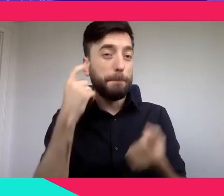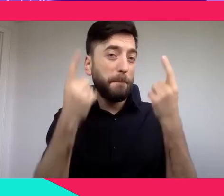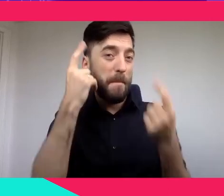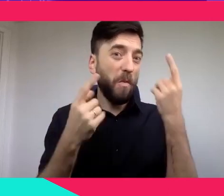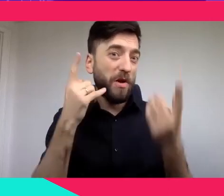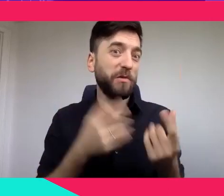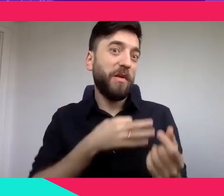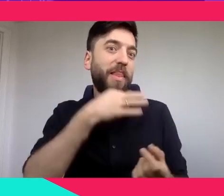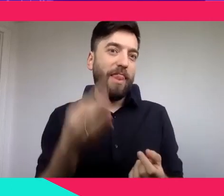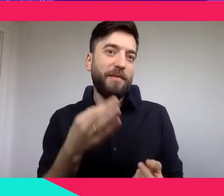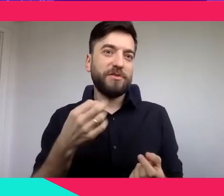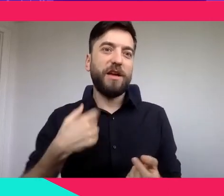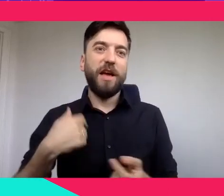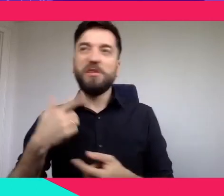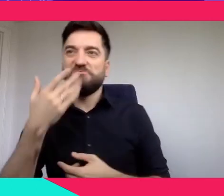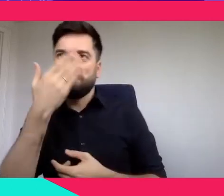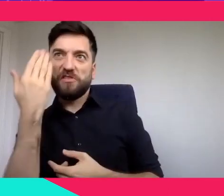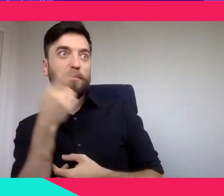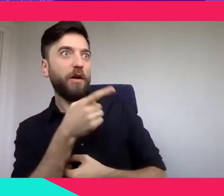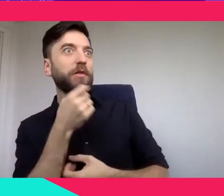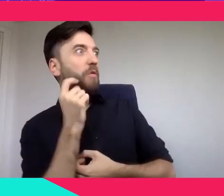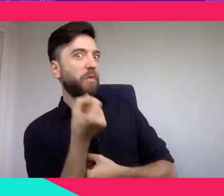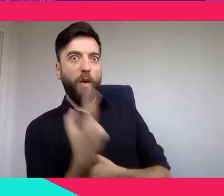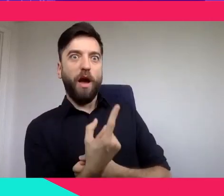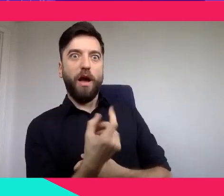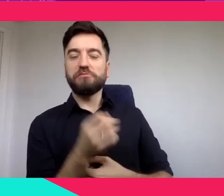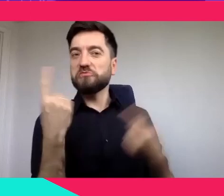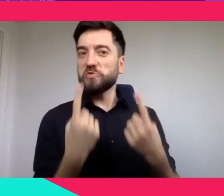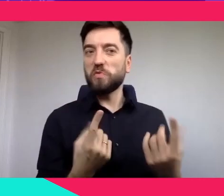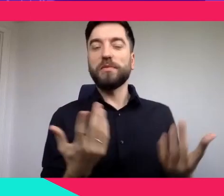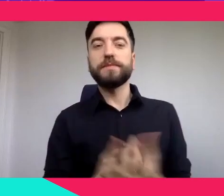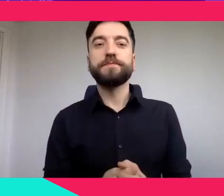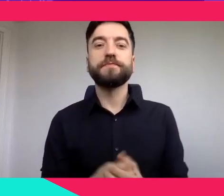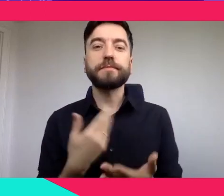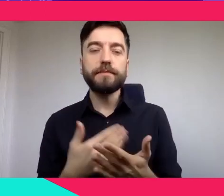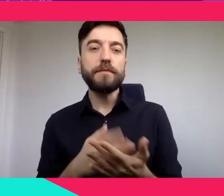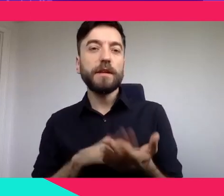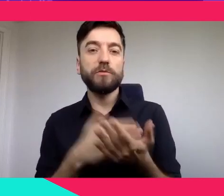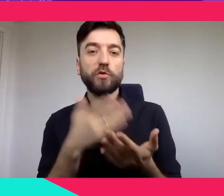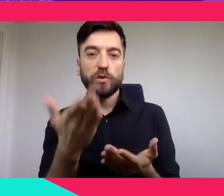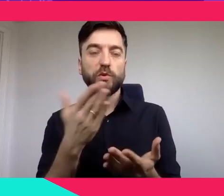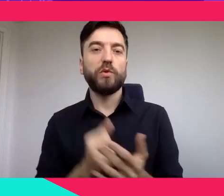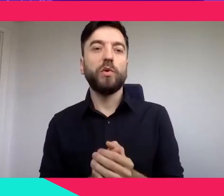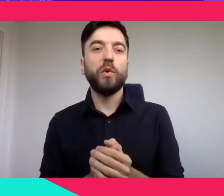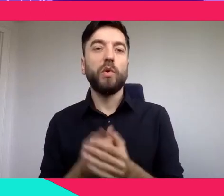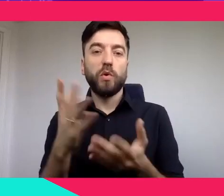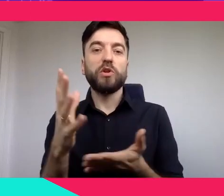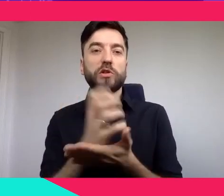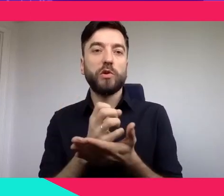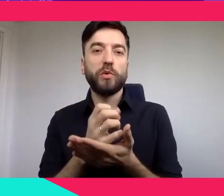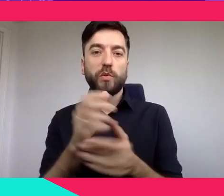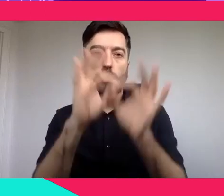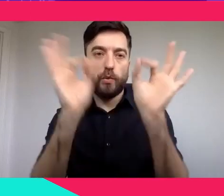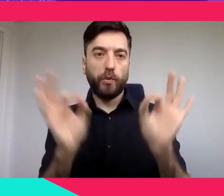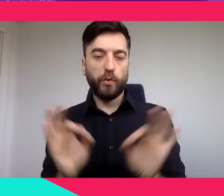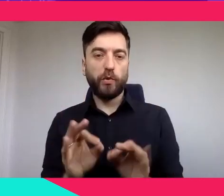collection. So the artwork I showed you just before in our online collection, this wonderful painting from